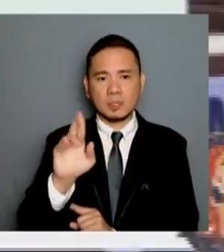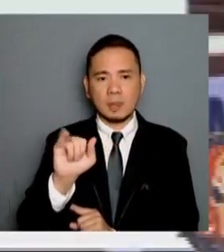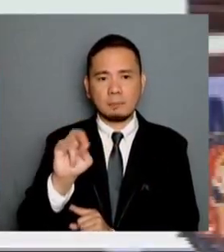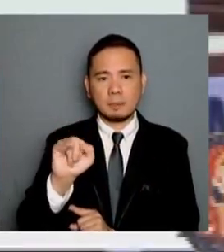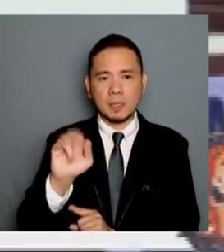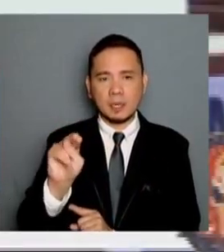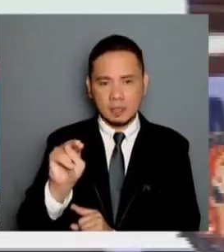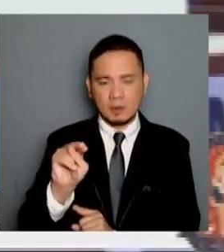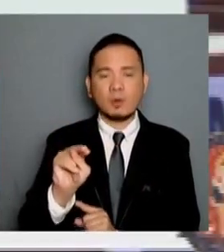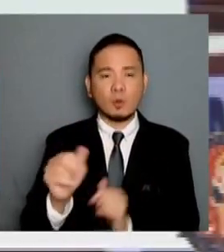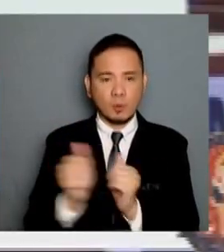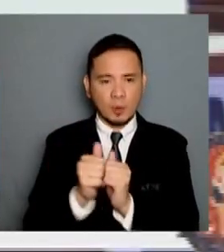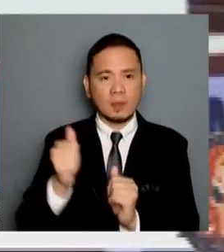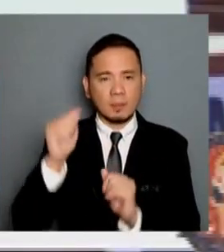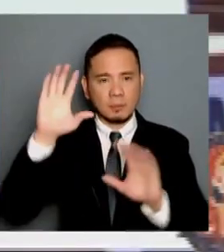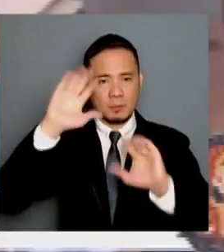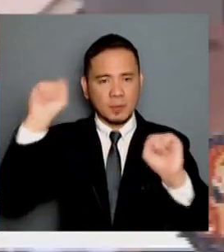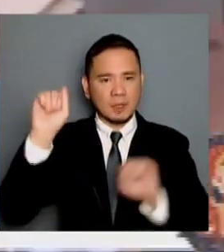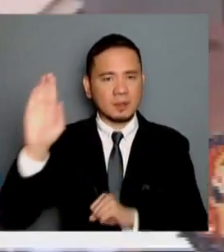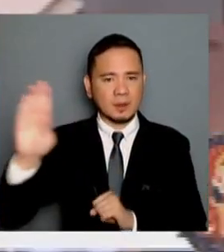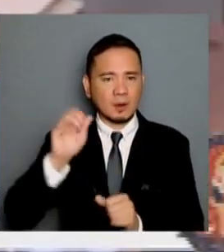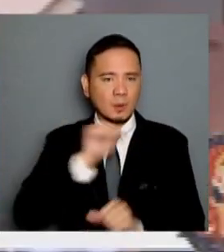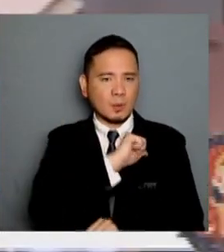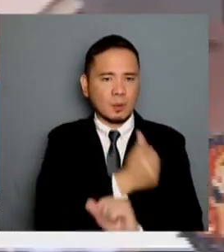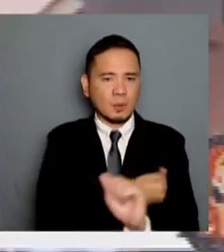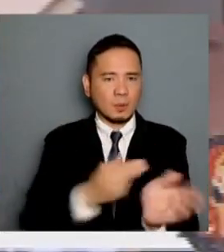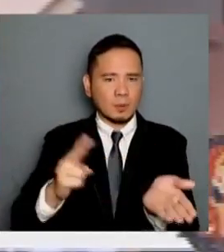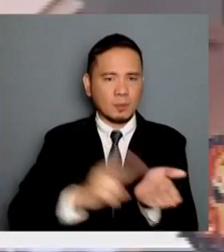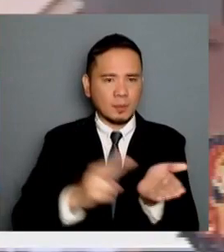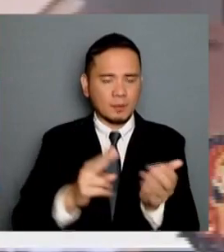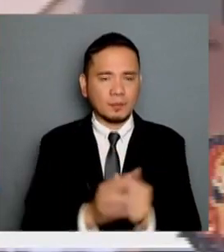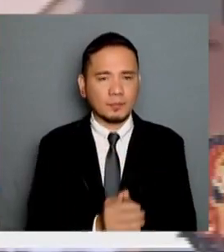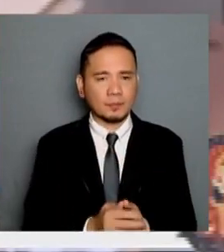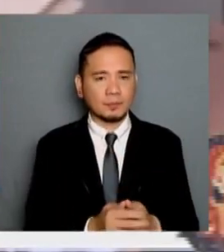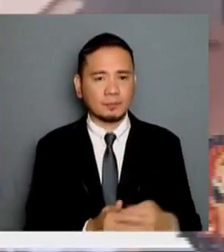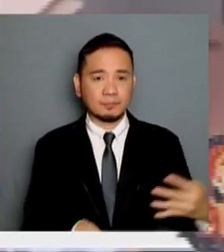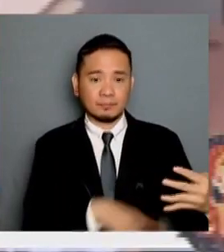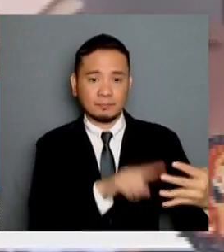from the president. In a press statement, Sebastian said he is delighted.